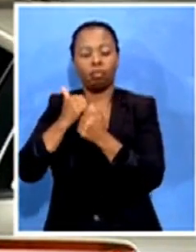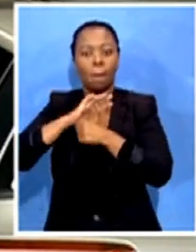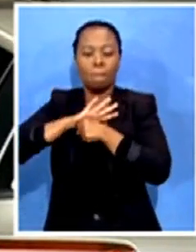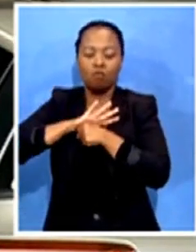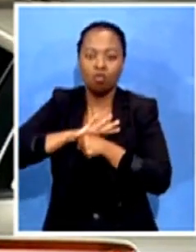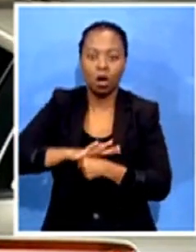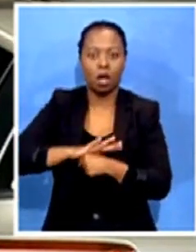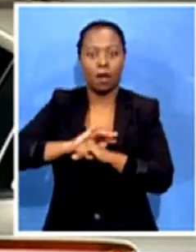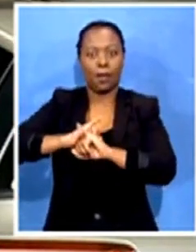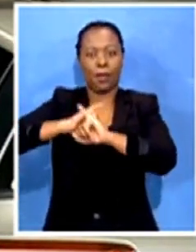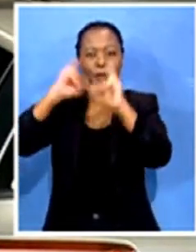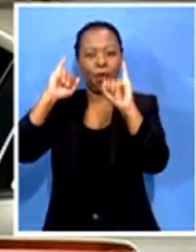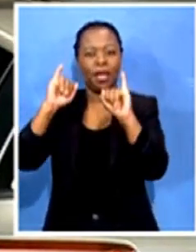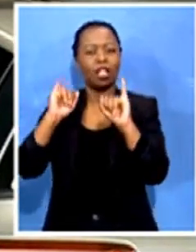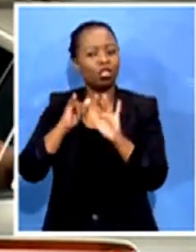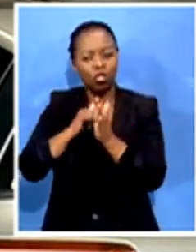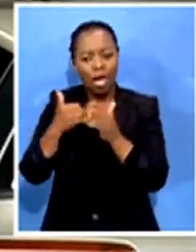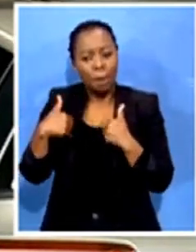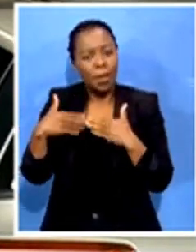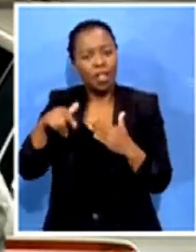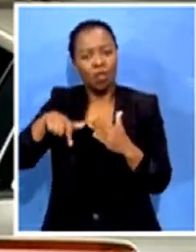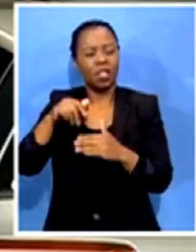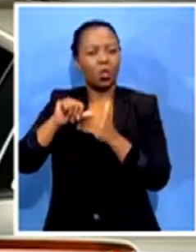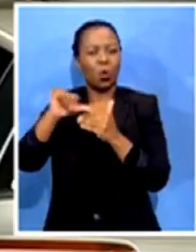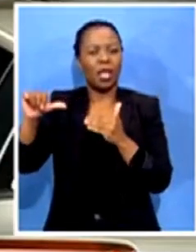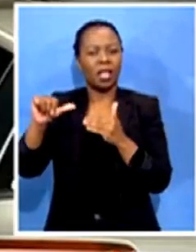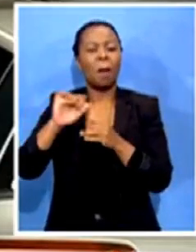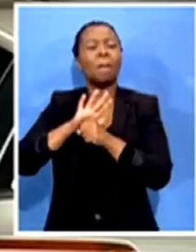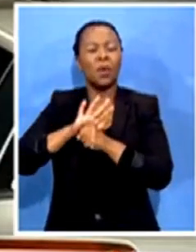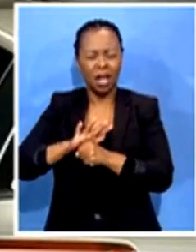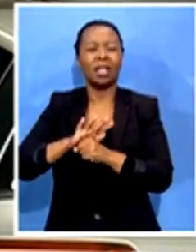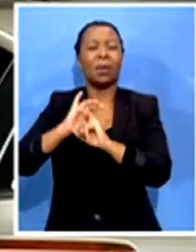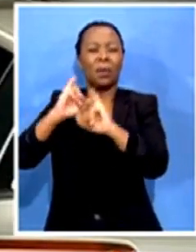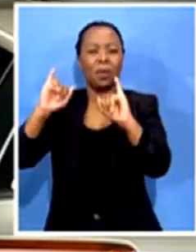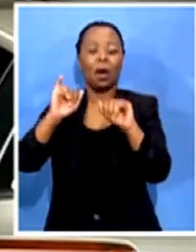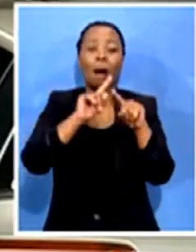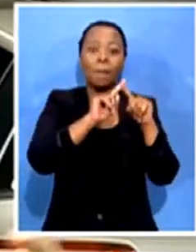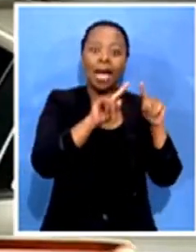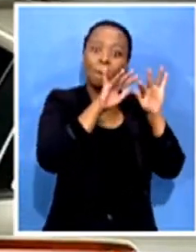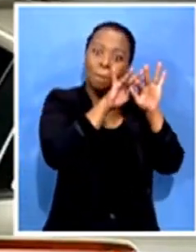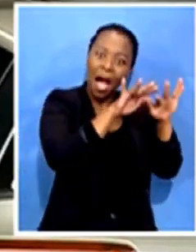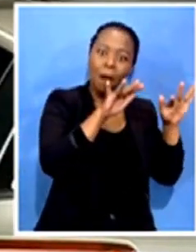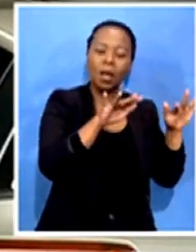were feeling the pressure. But the public hospitals now are at the same level because